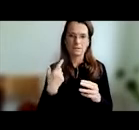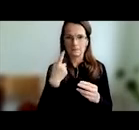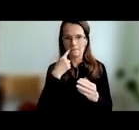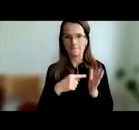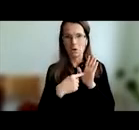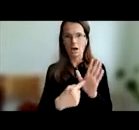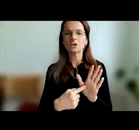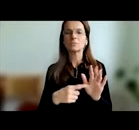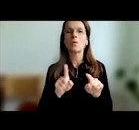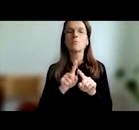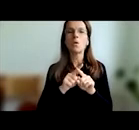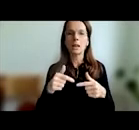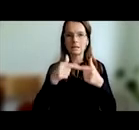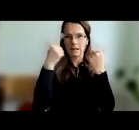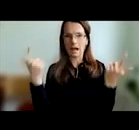So this is